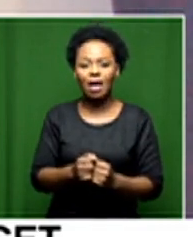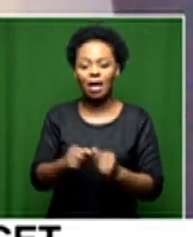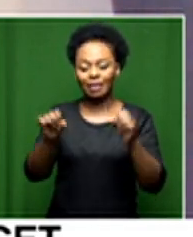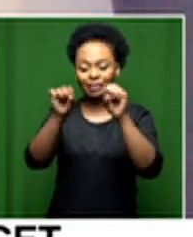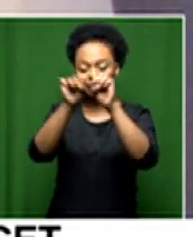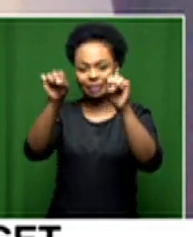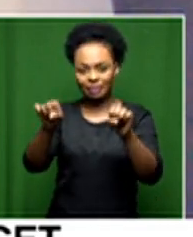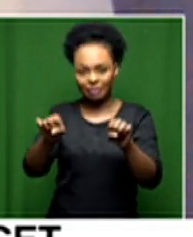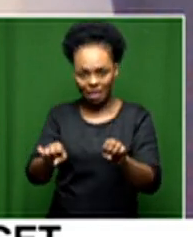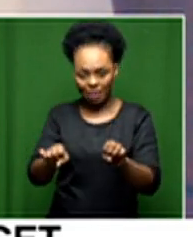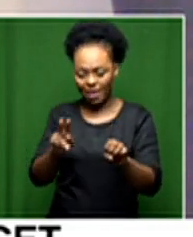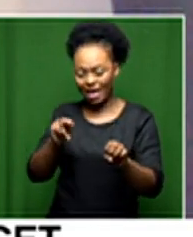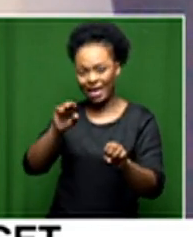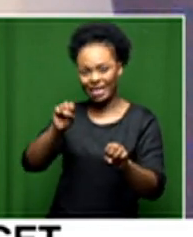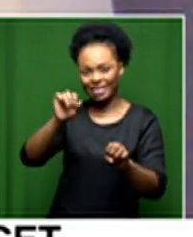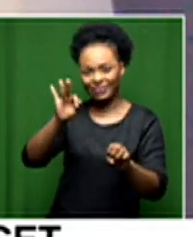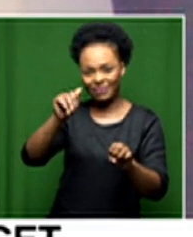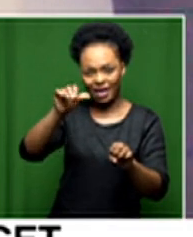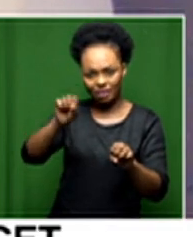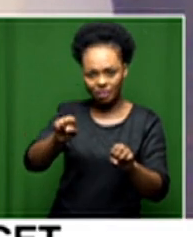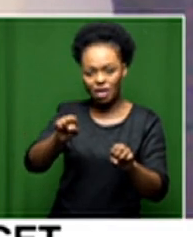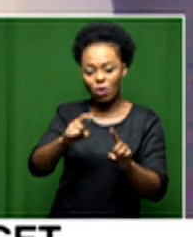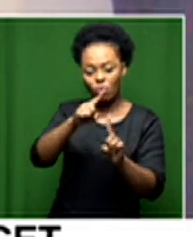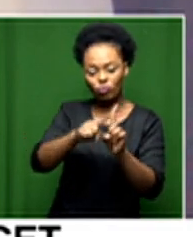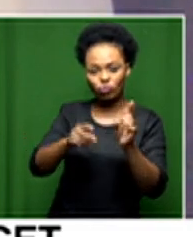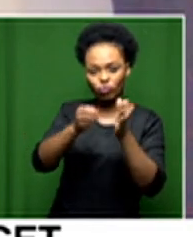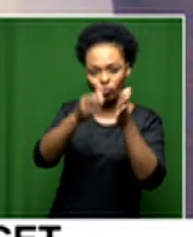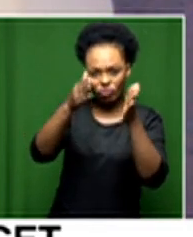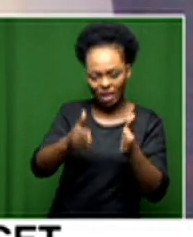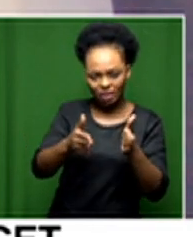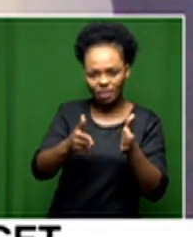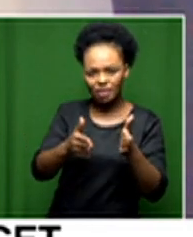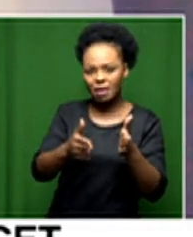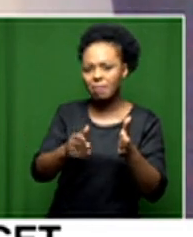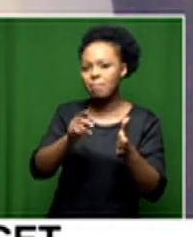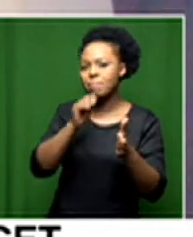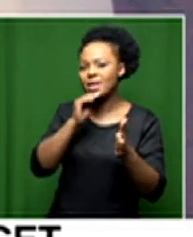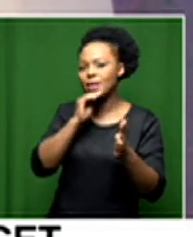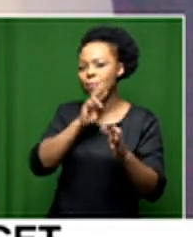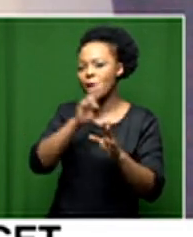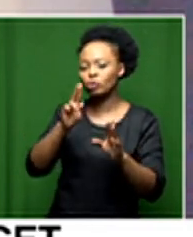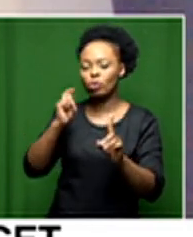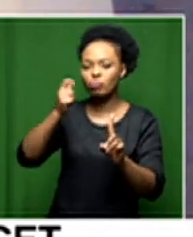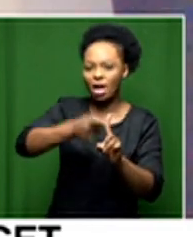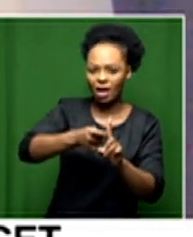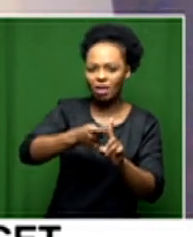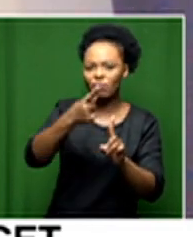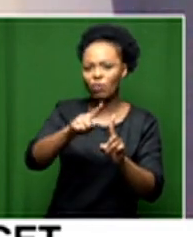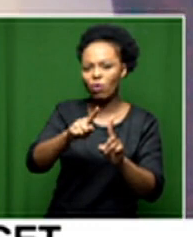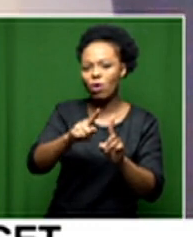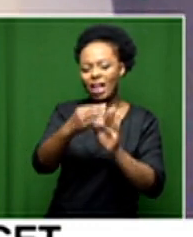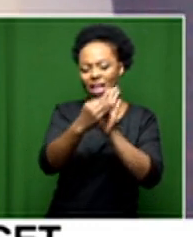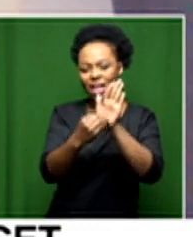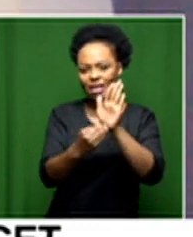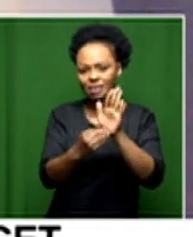shows that the student, one scenario, a student shouldn't have been funded or shouldn't have been on the NSFAS list, but